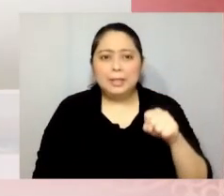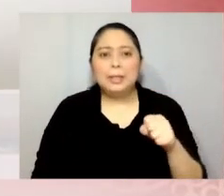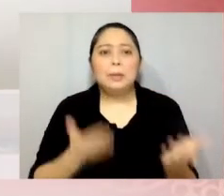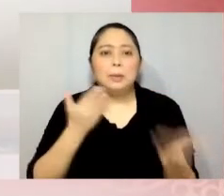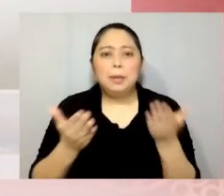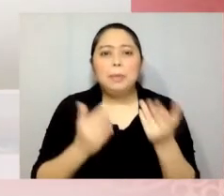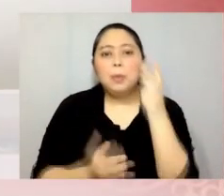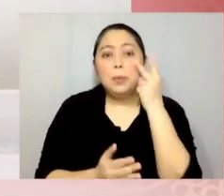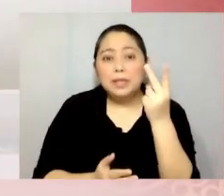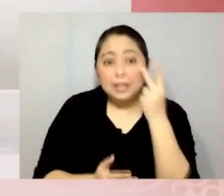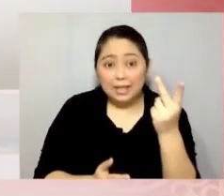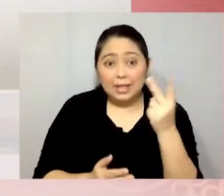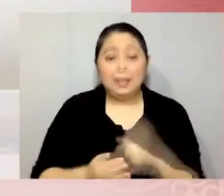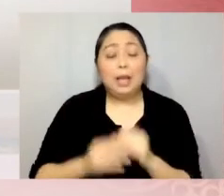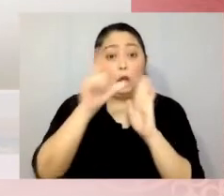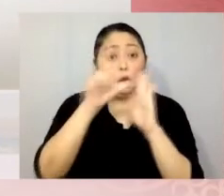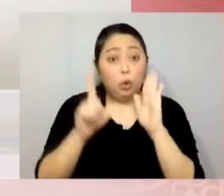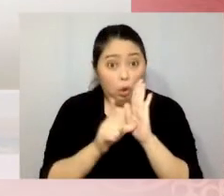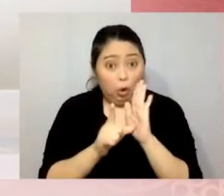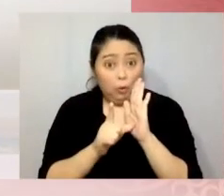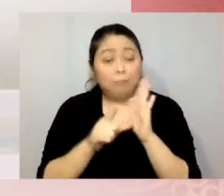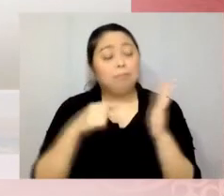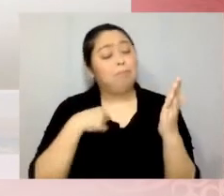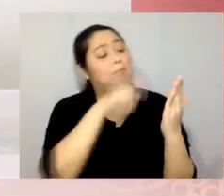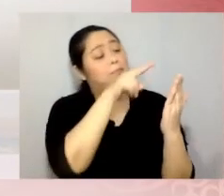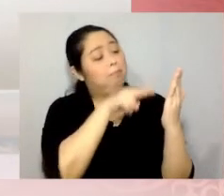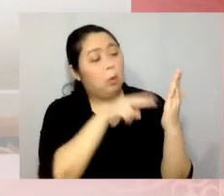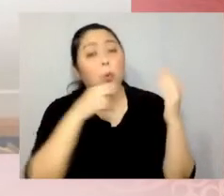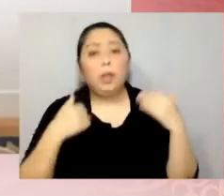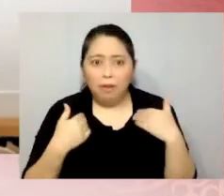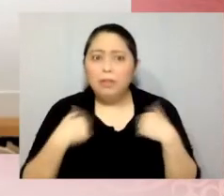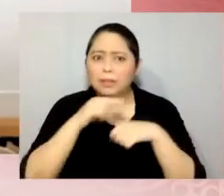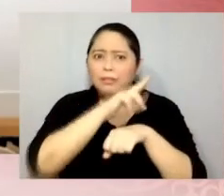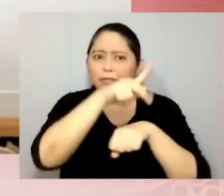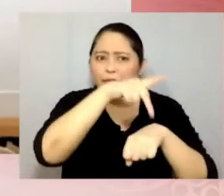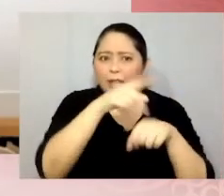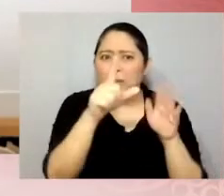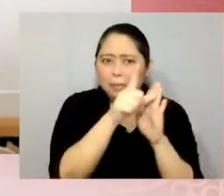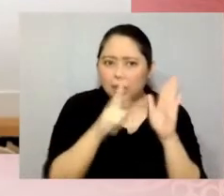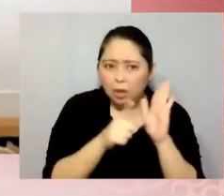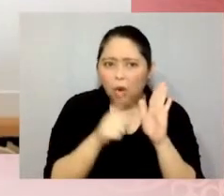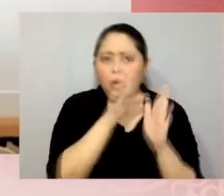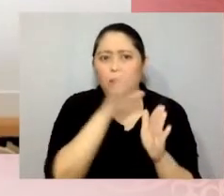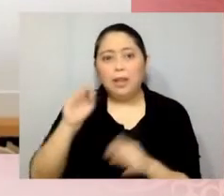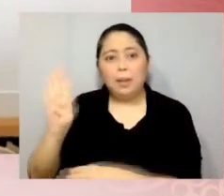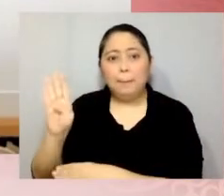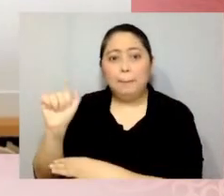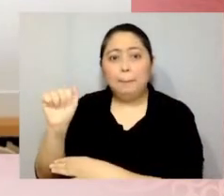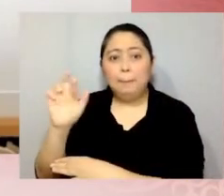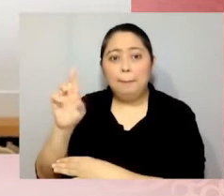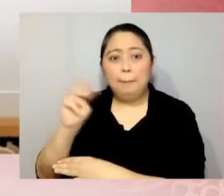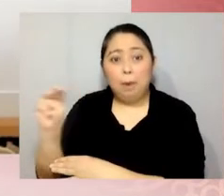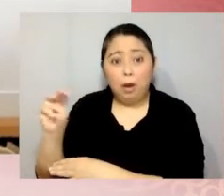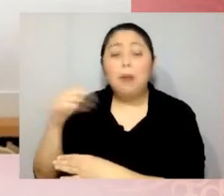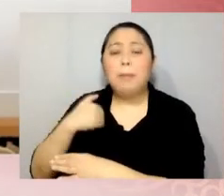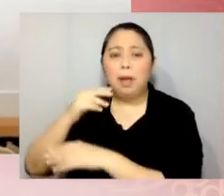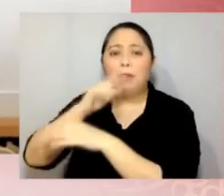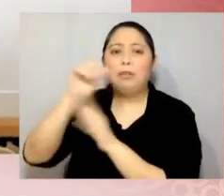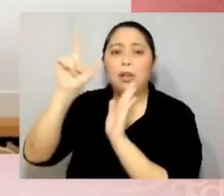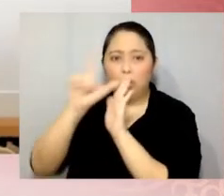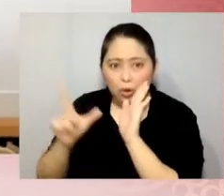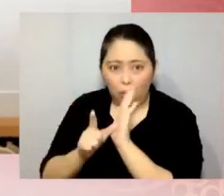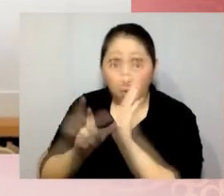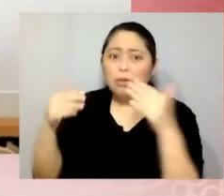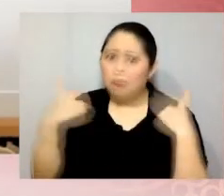that under the law, we have national laws and we have laws already in the BARM government, which support